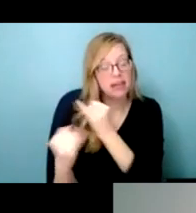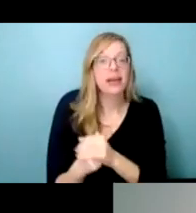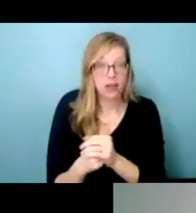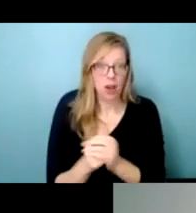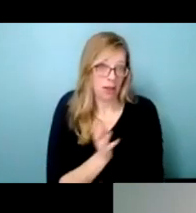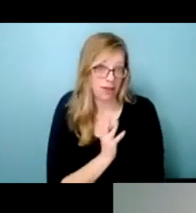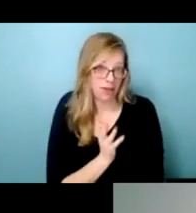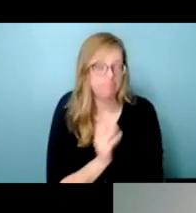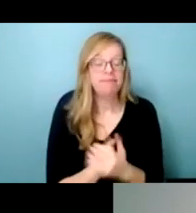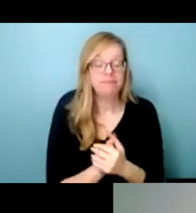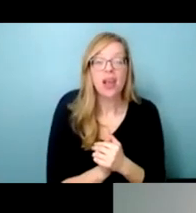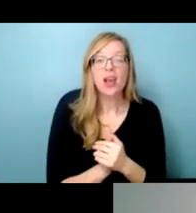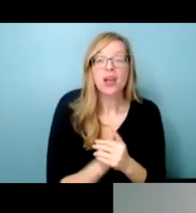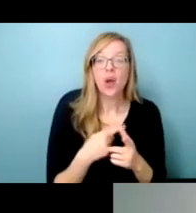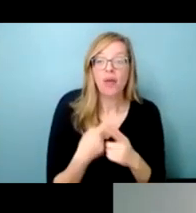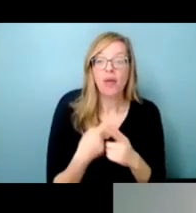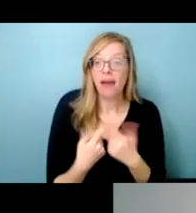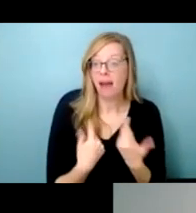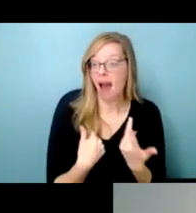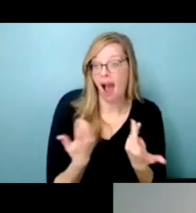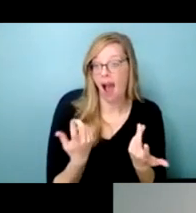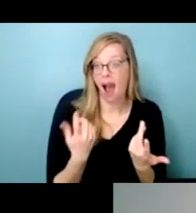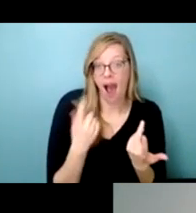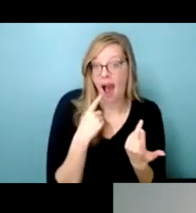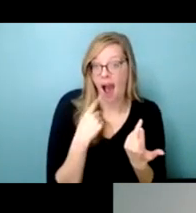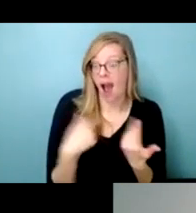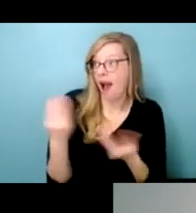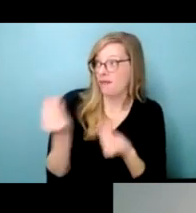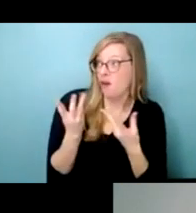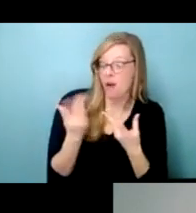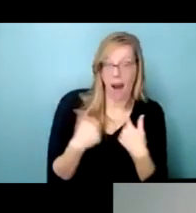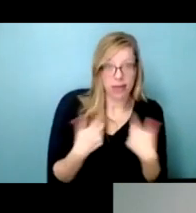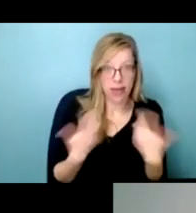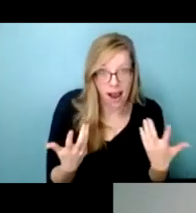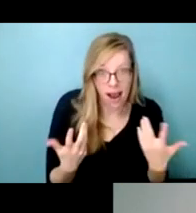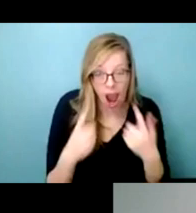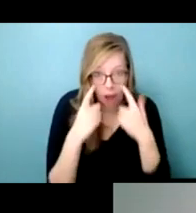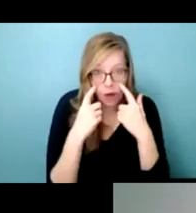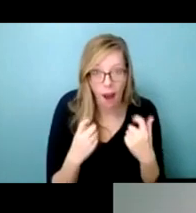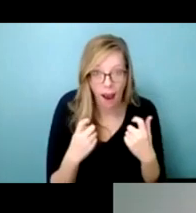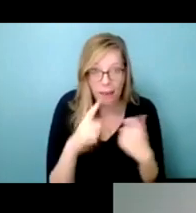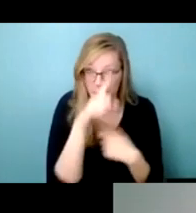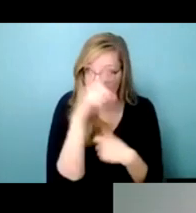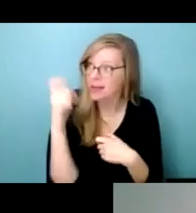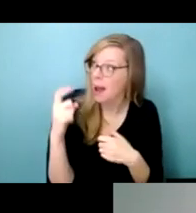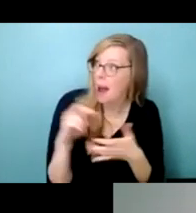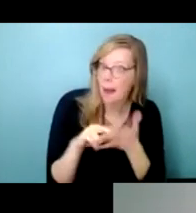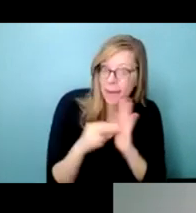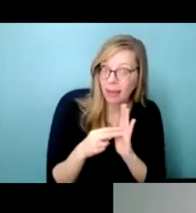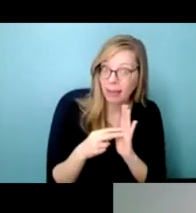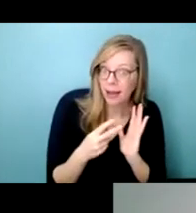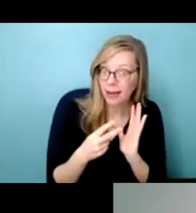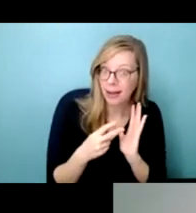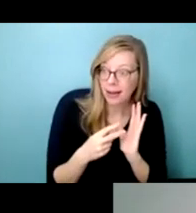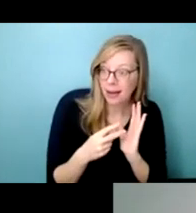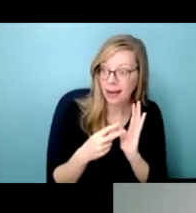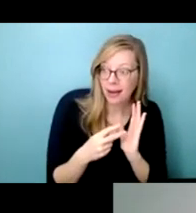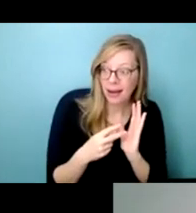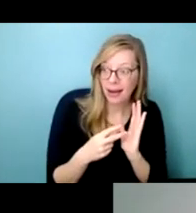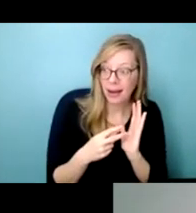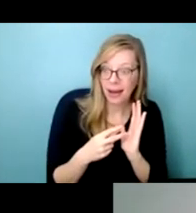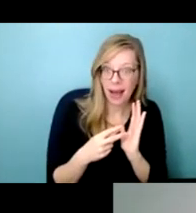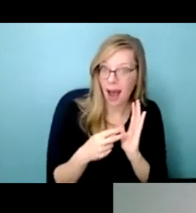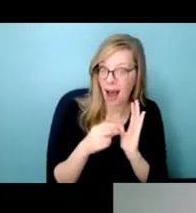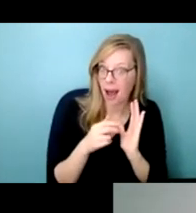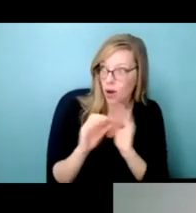news, I cried, because I'm just like you mean like where where's all my